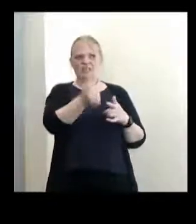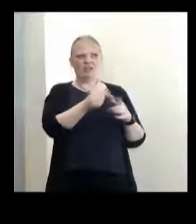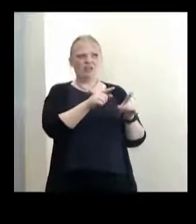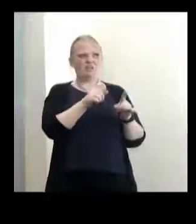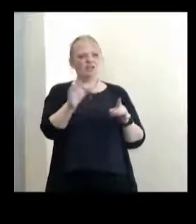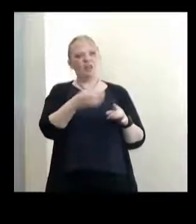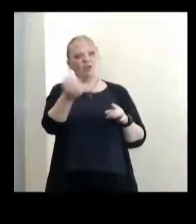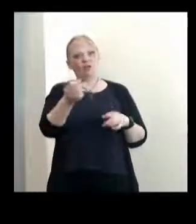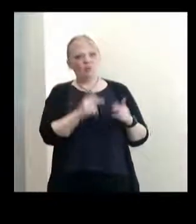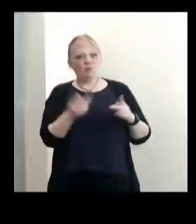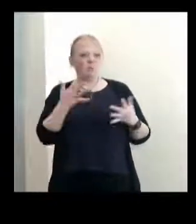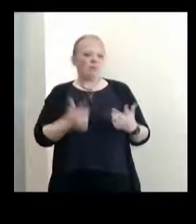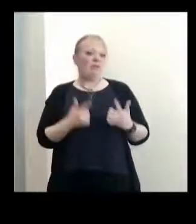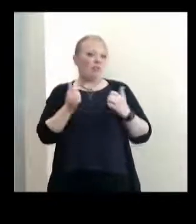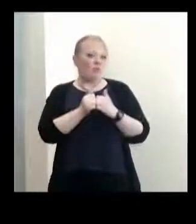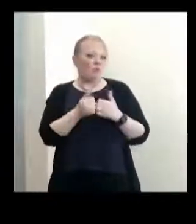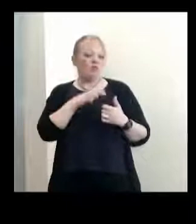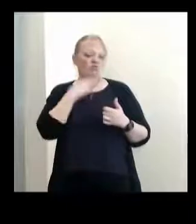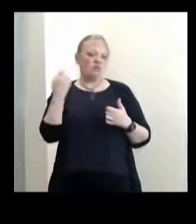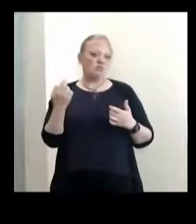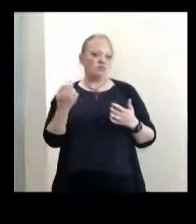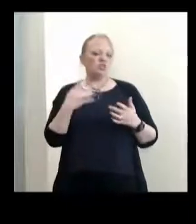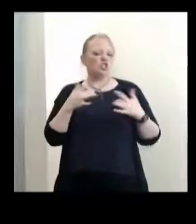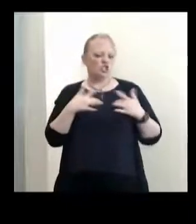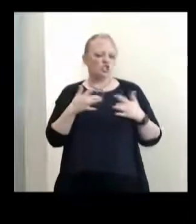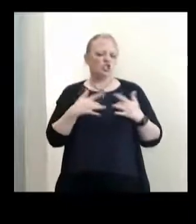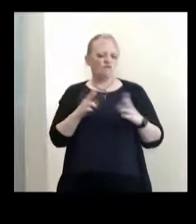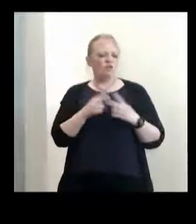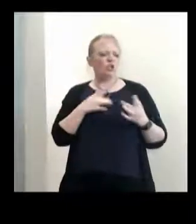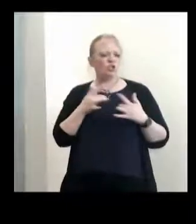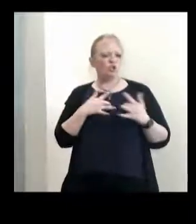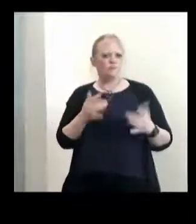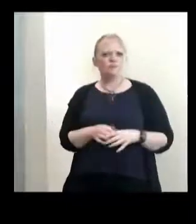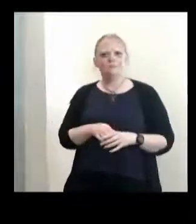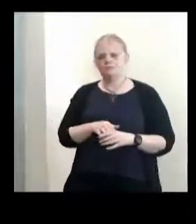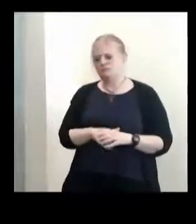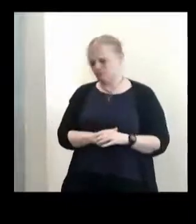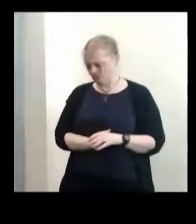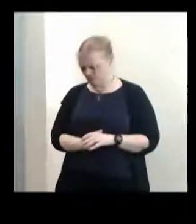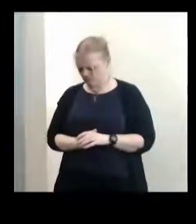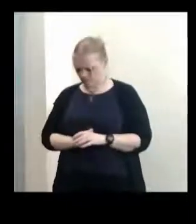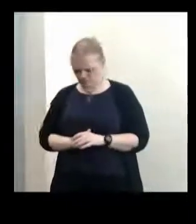that they may live with at risk. It's concerning, very concerning, Sandra.